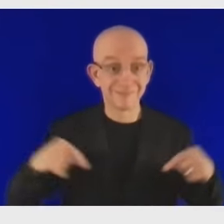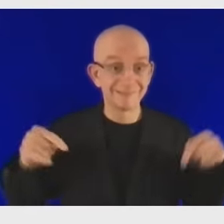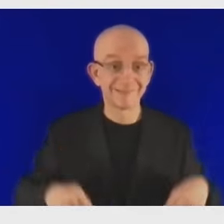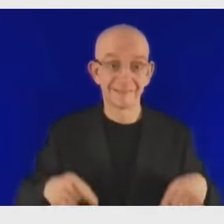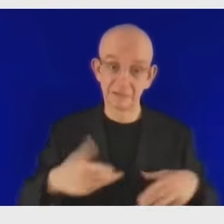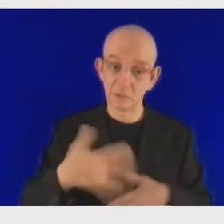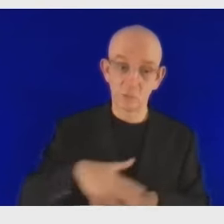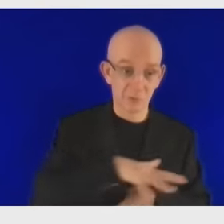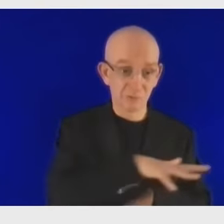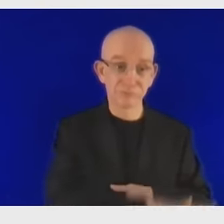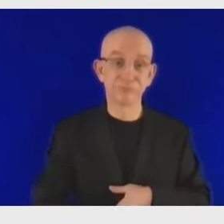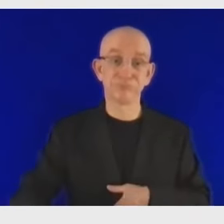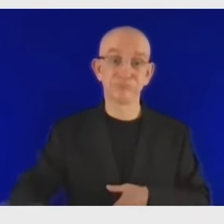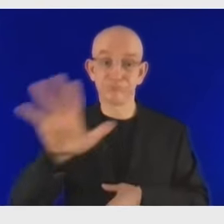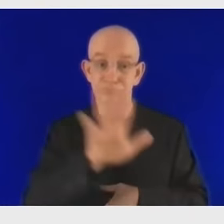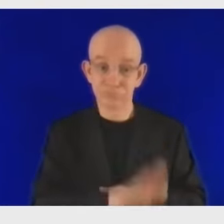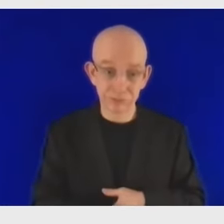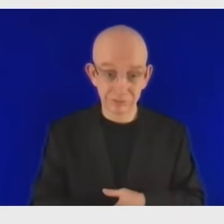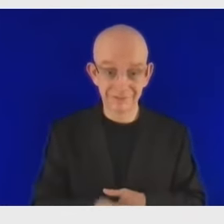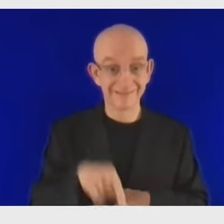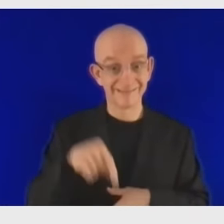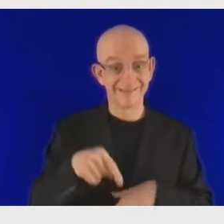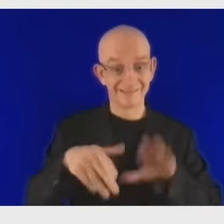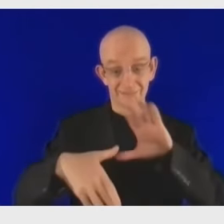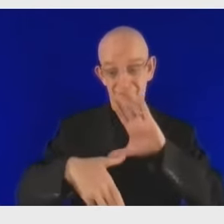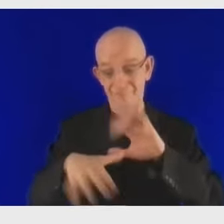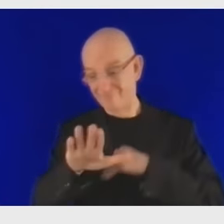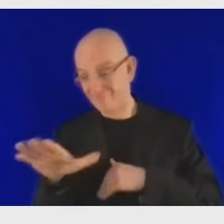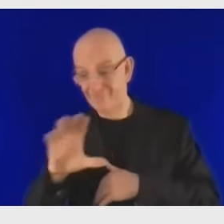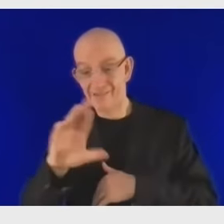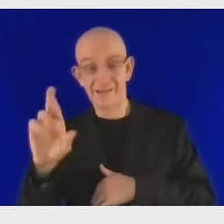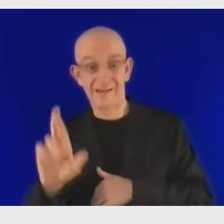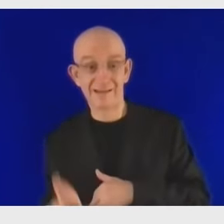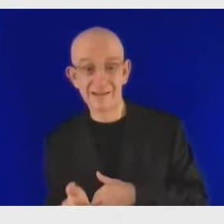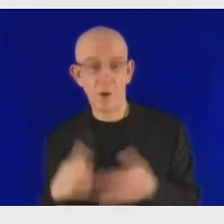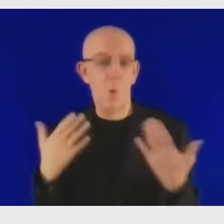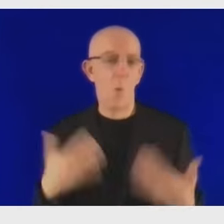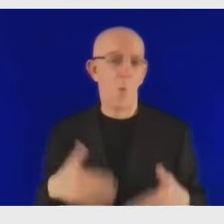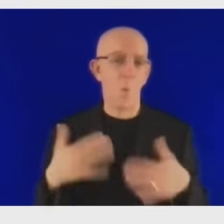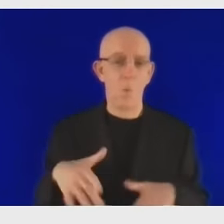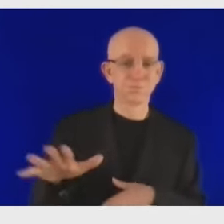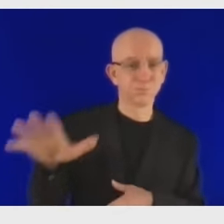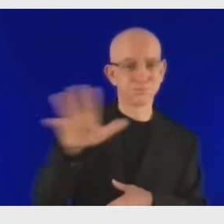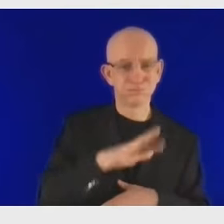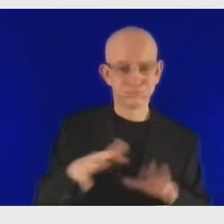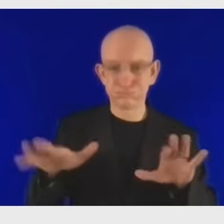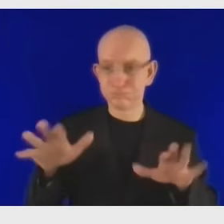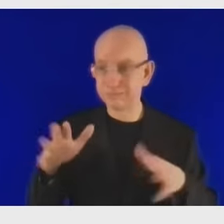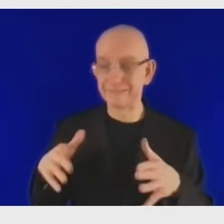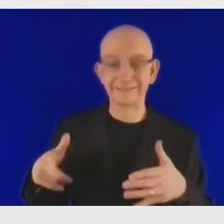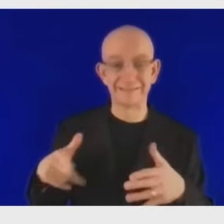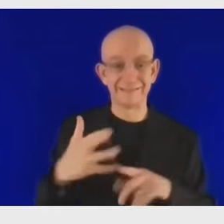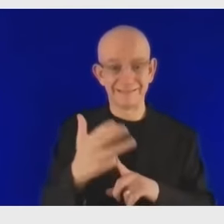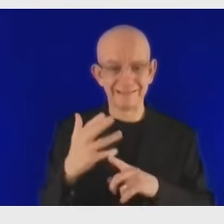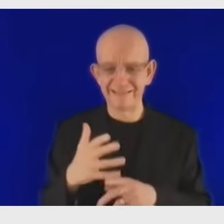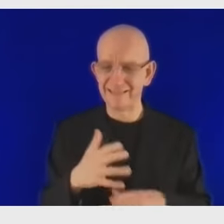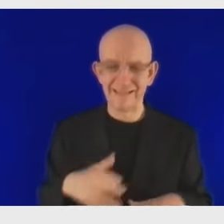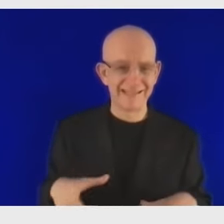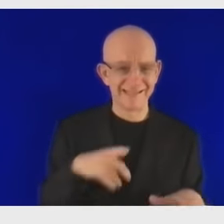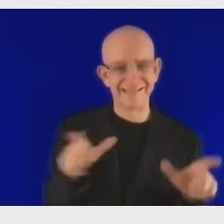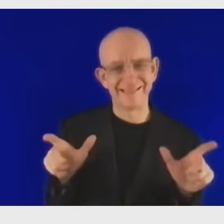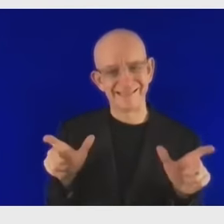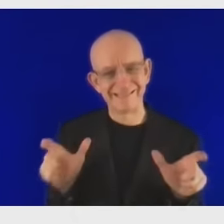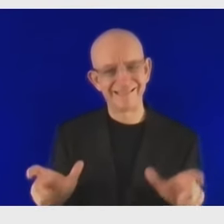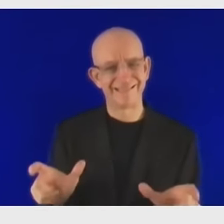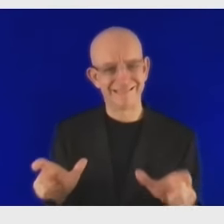region to be an environmental defender. Now myself, I see myself as an activist, as an advocate. I am from